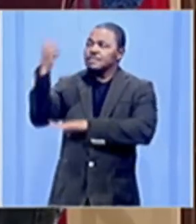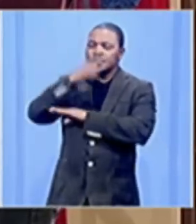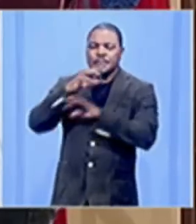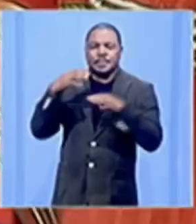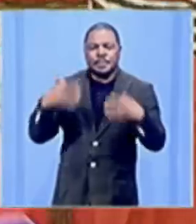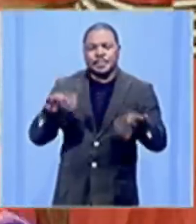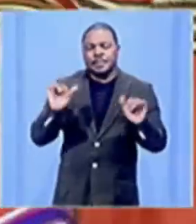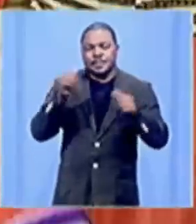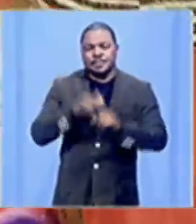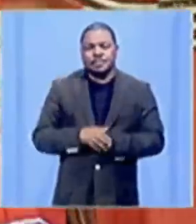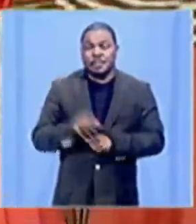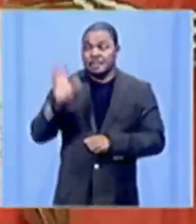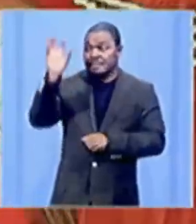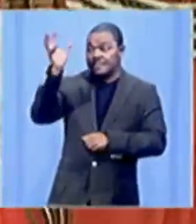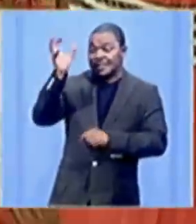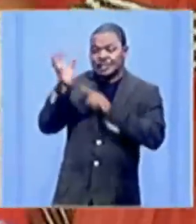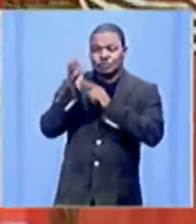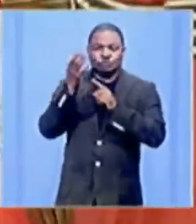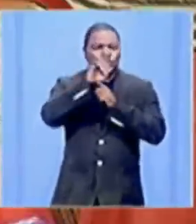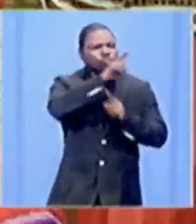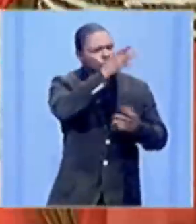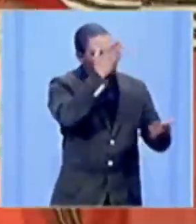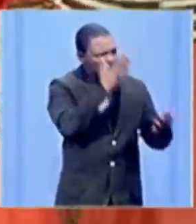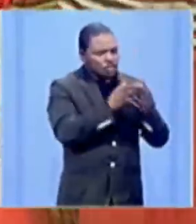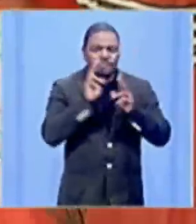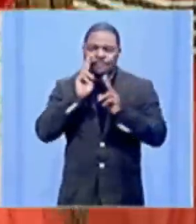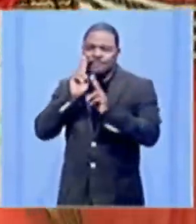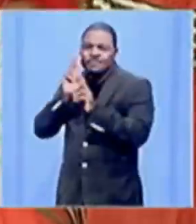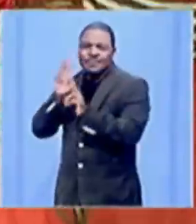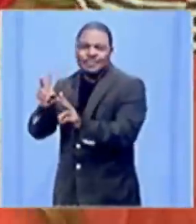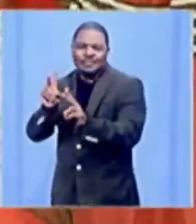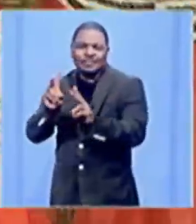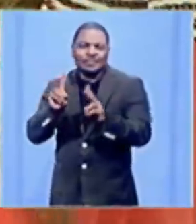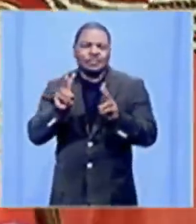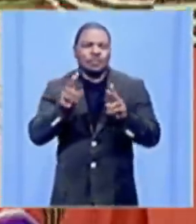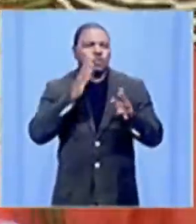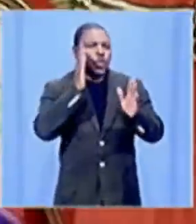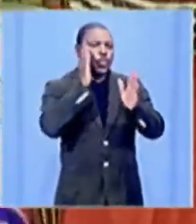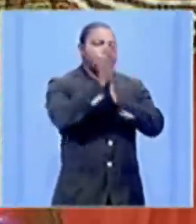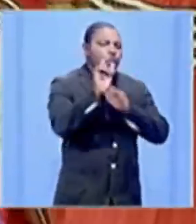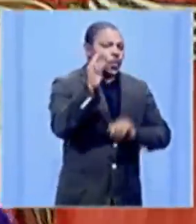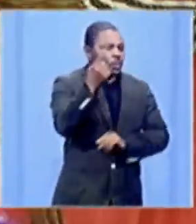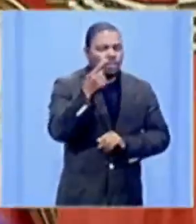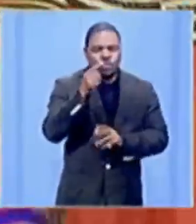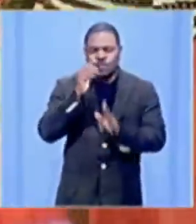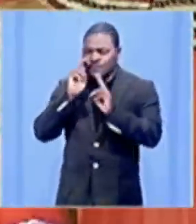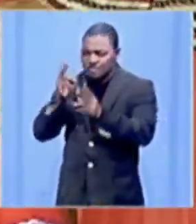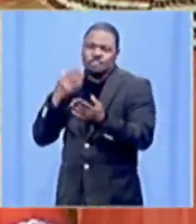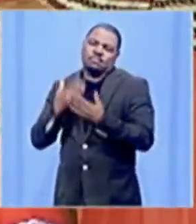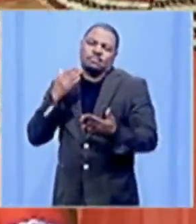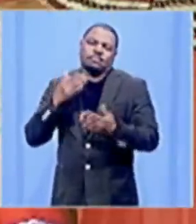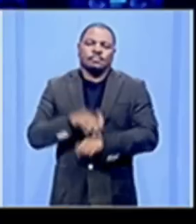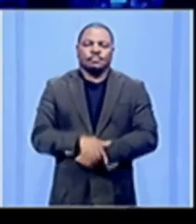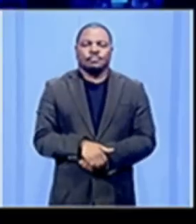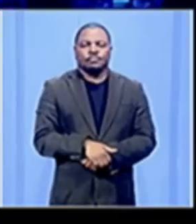tshupile gape gore ke kgaolo e o ka ijelang nala e seng fela go kgabaganya ka yona.